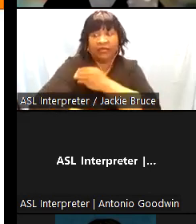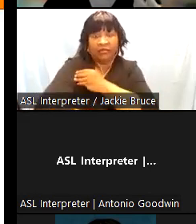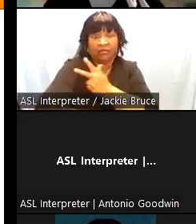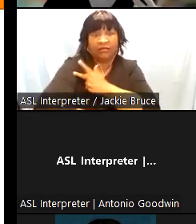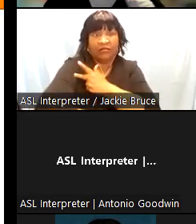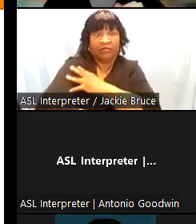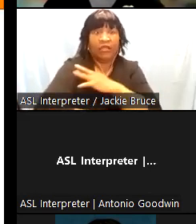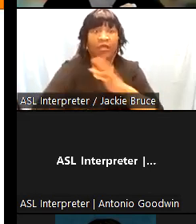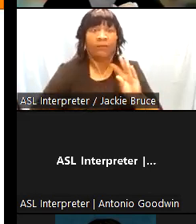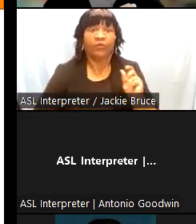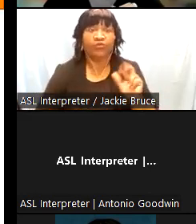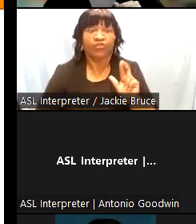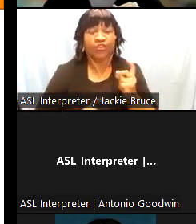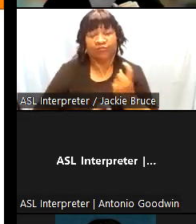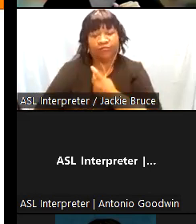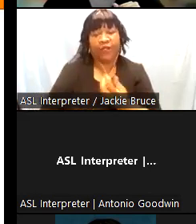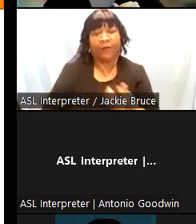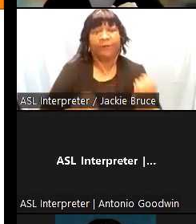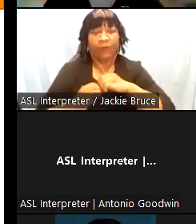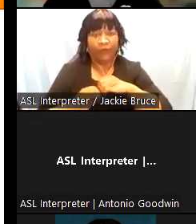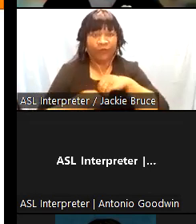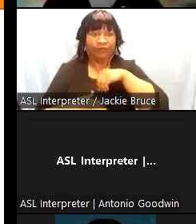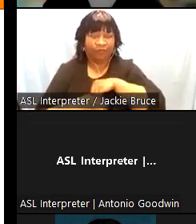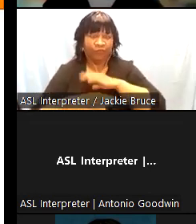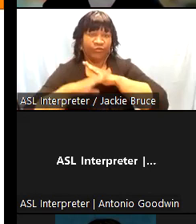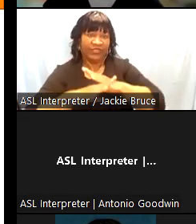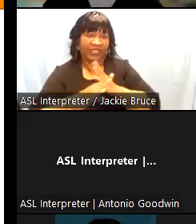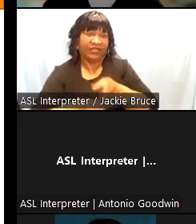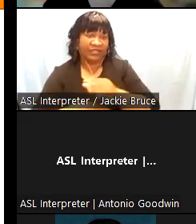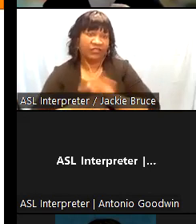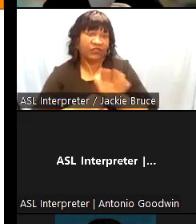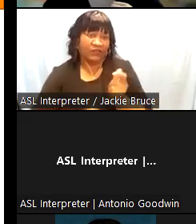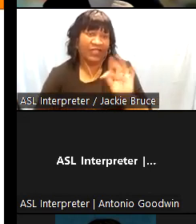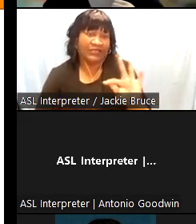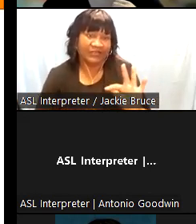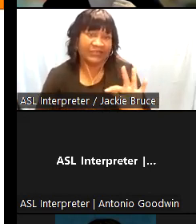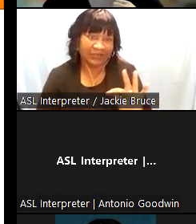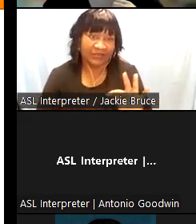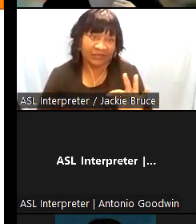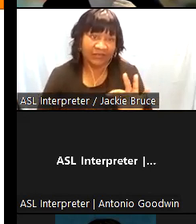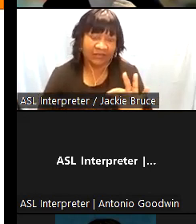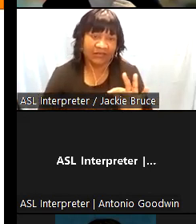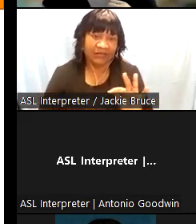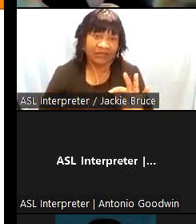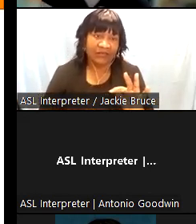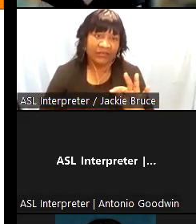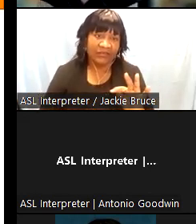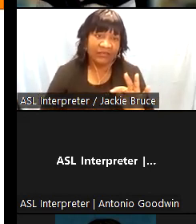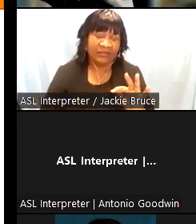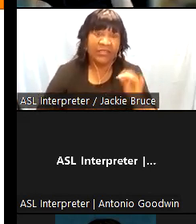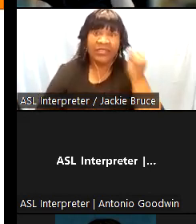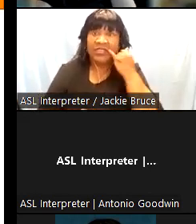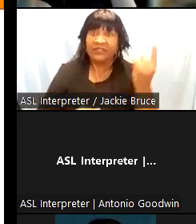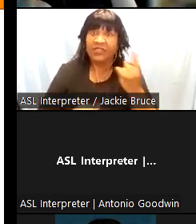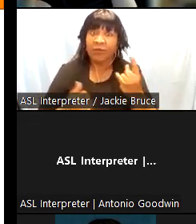or restore the protection against COVID-19. And again, if someone